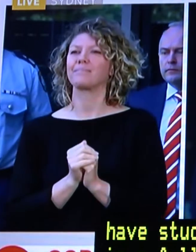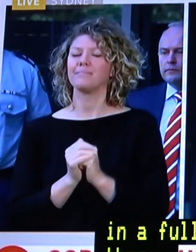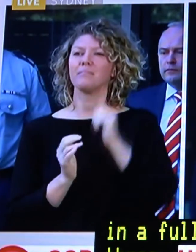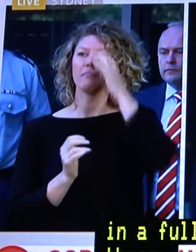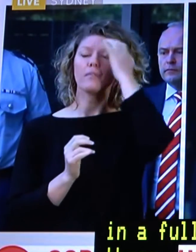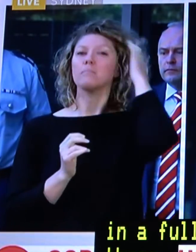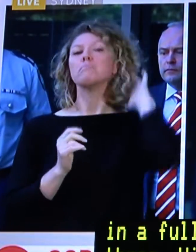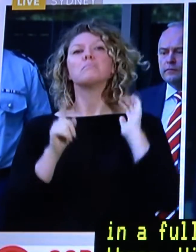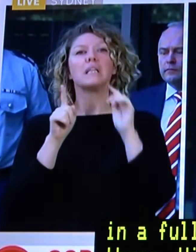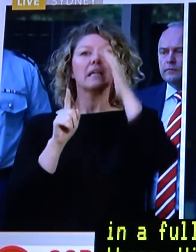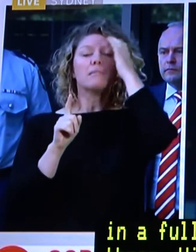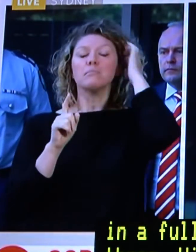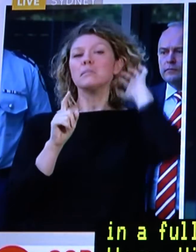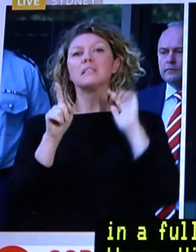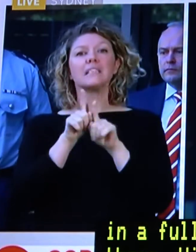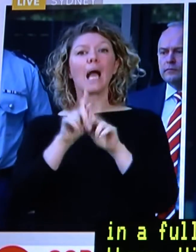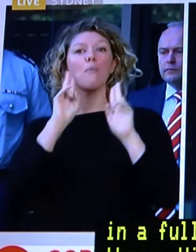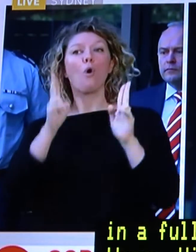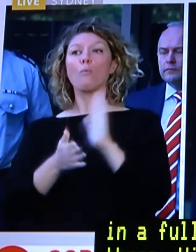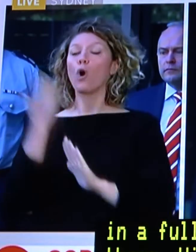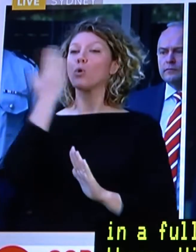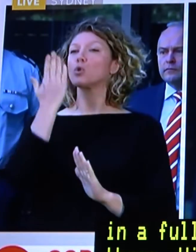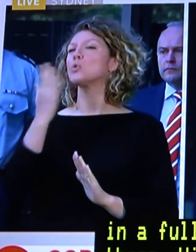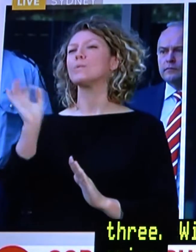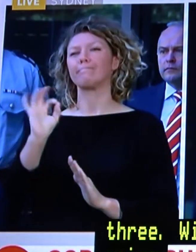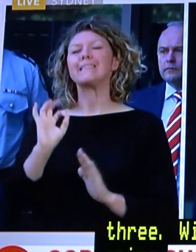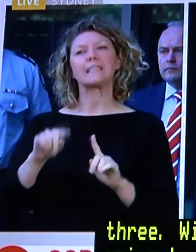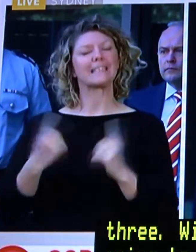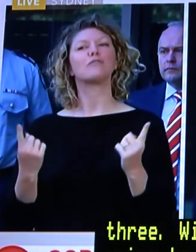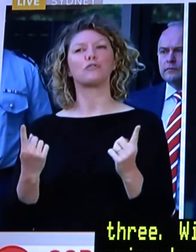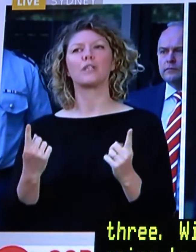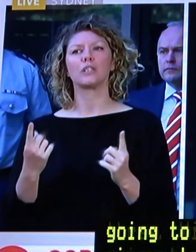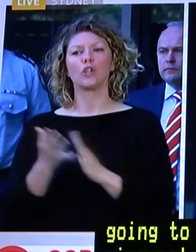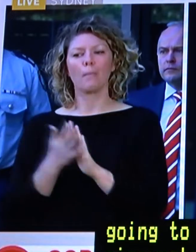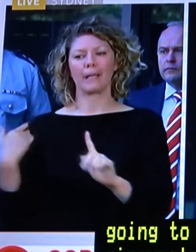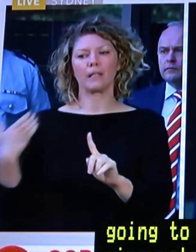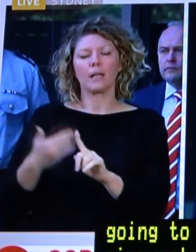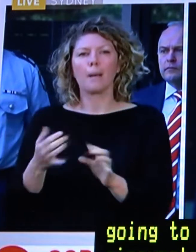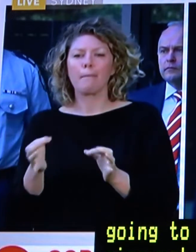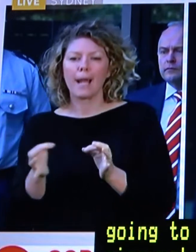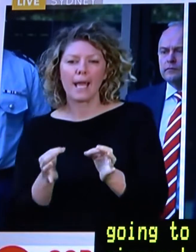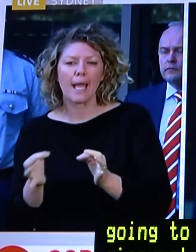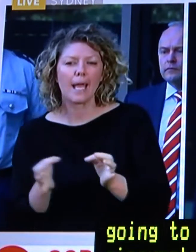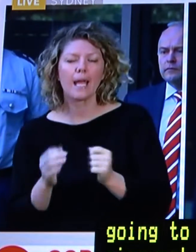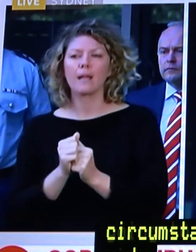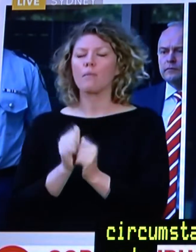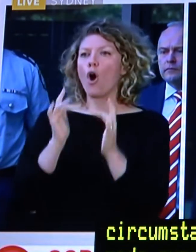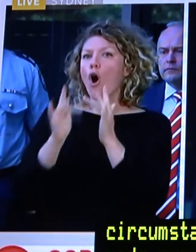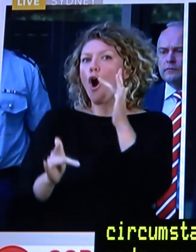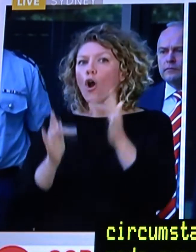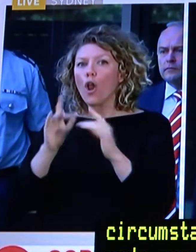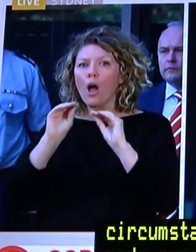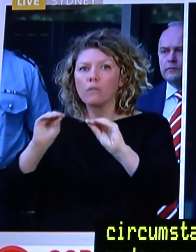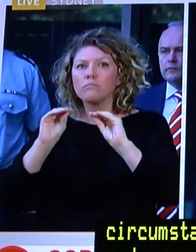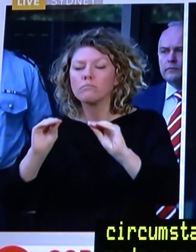to school under normal circumstances? No, it won't. We've made sure we've used this time not just to build up our online capacity in